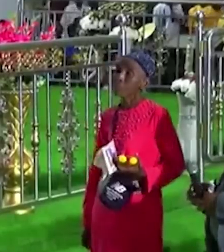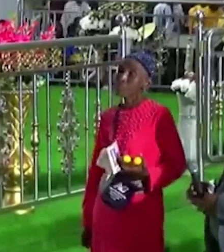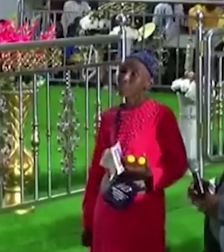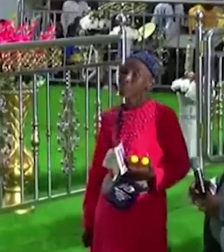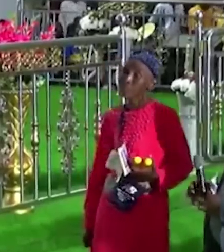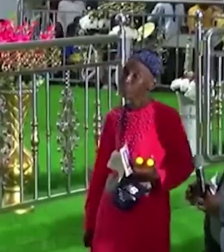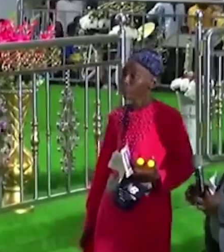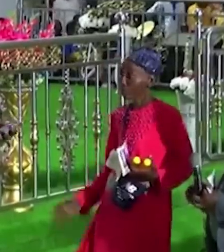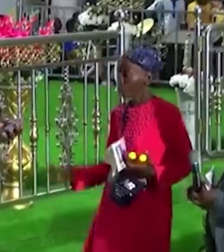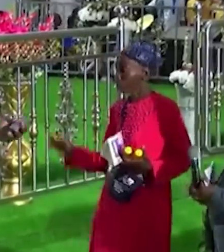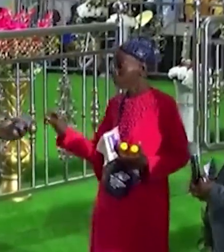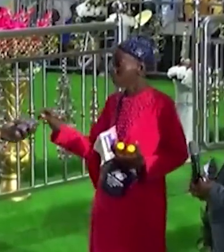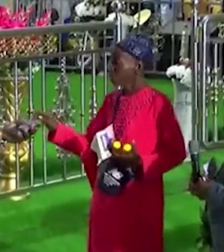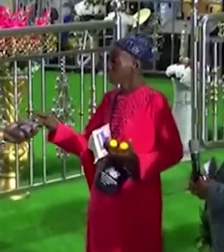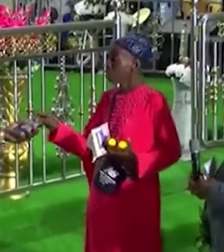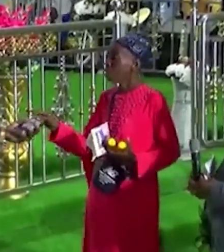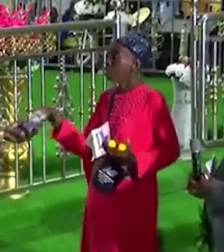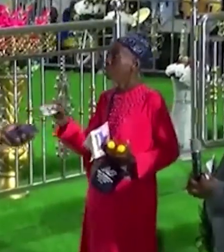Hey! Hey,